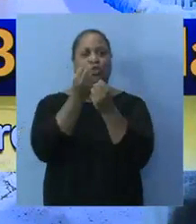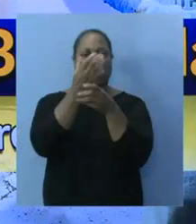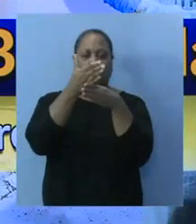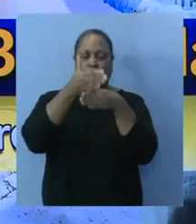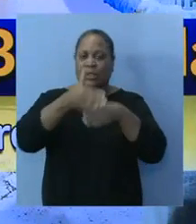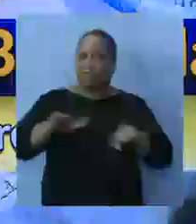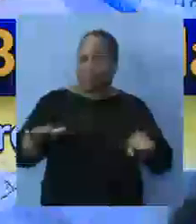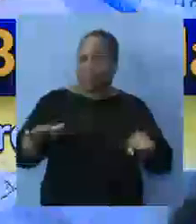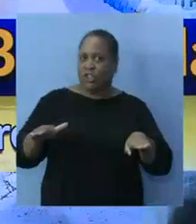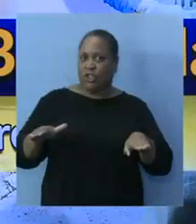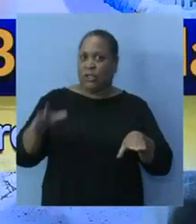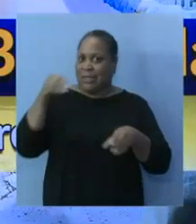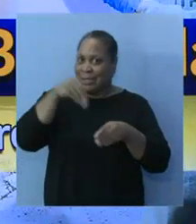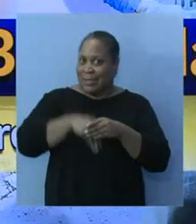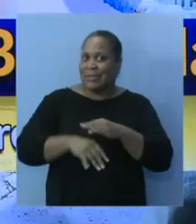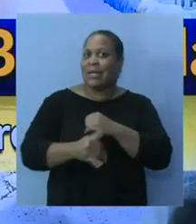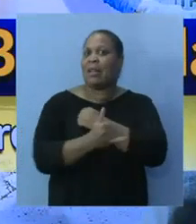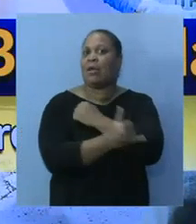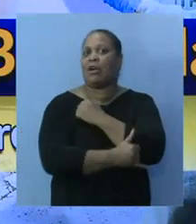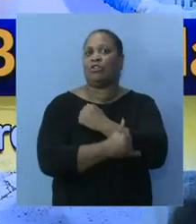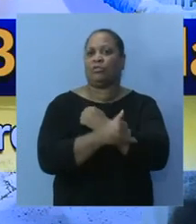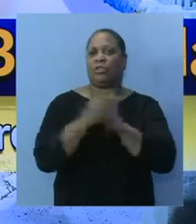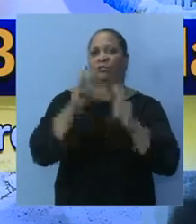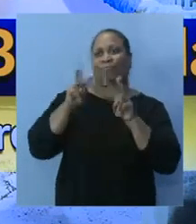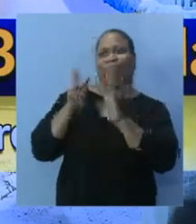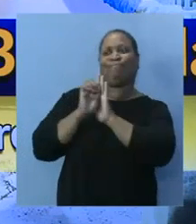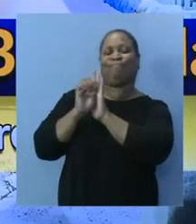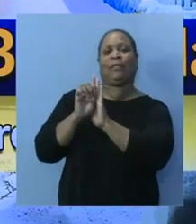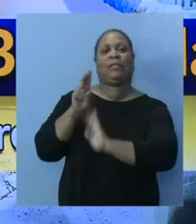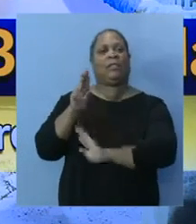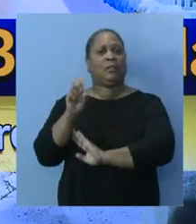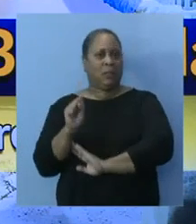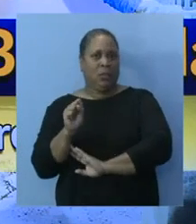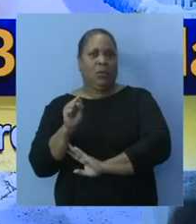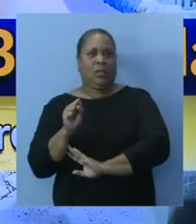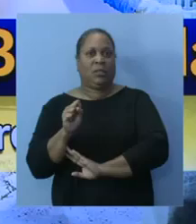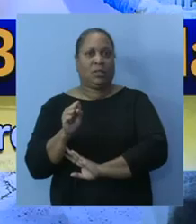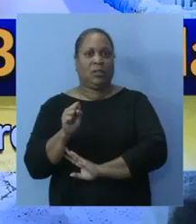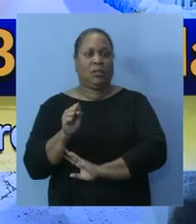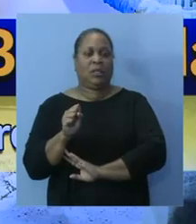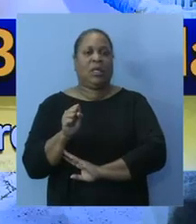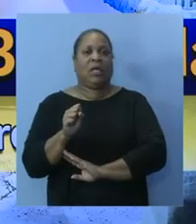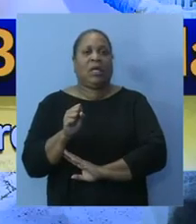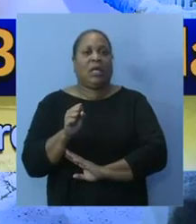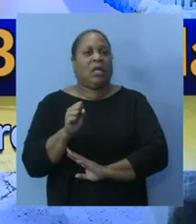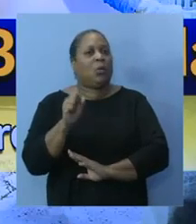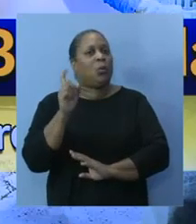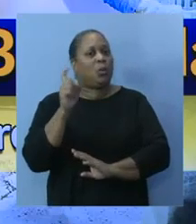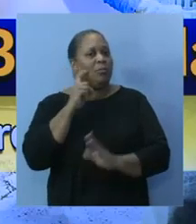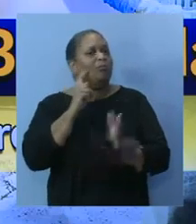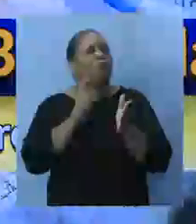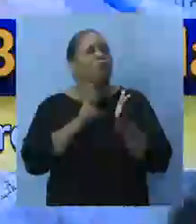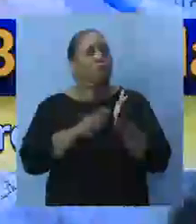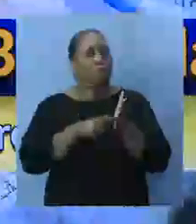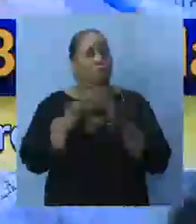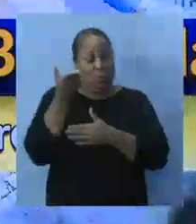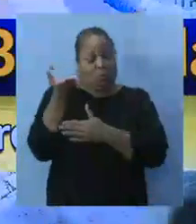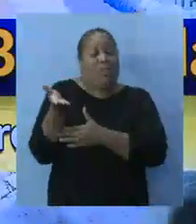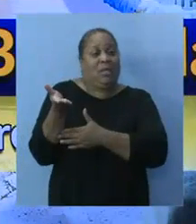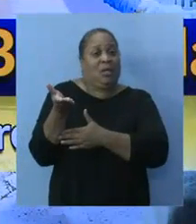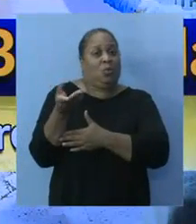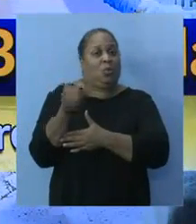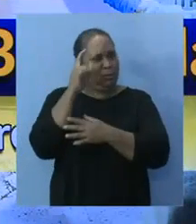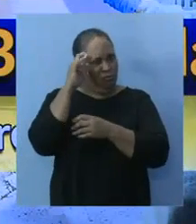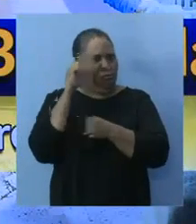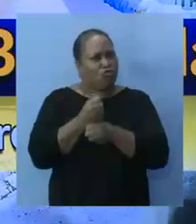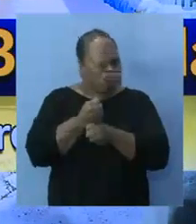other divisions inside of countries. We can just look to the United States to see recent examples of that. And so we have to recognize what's there. So we need to